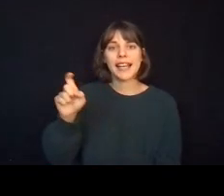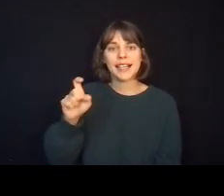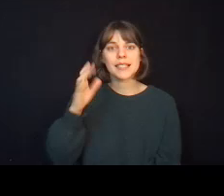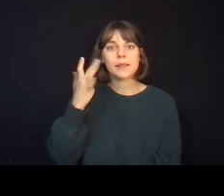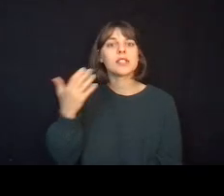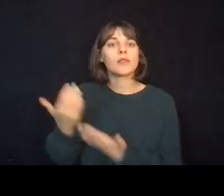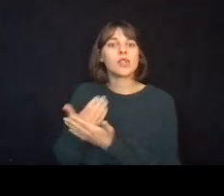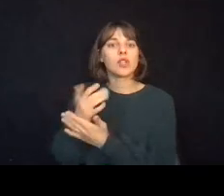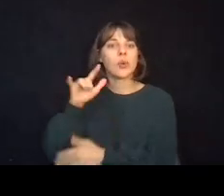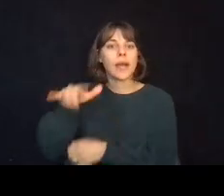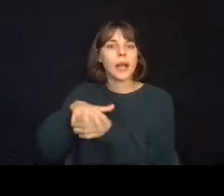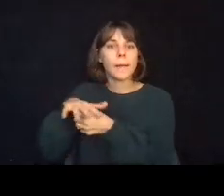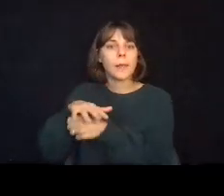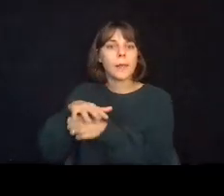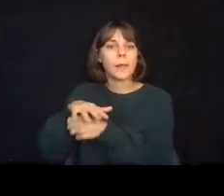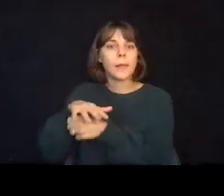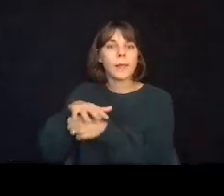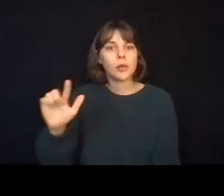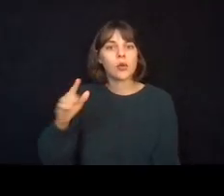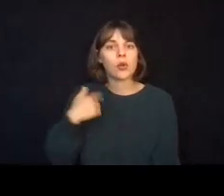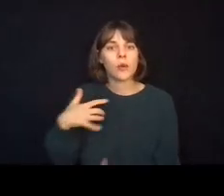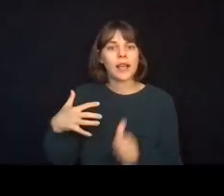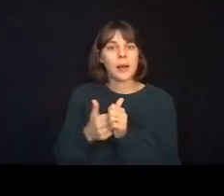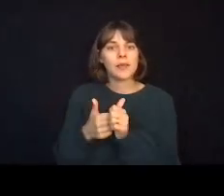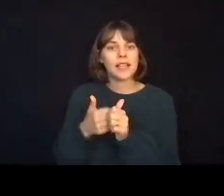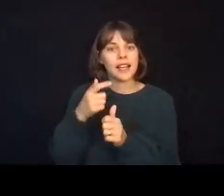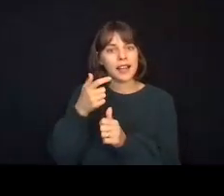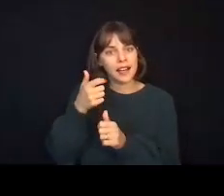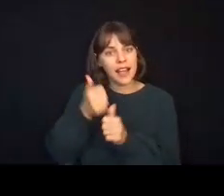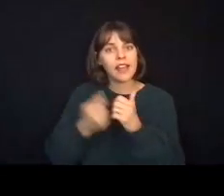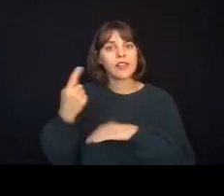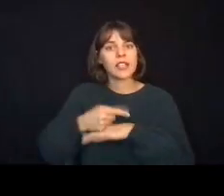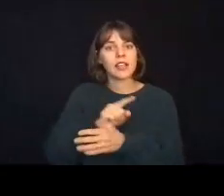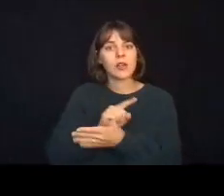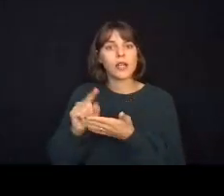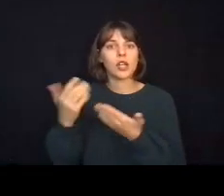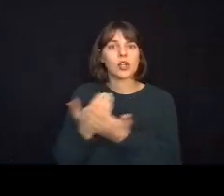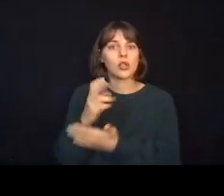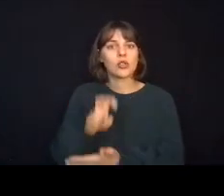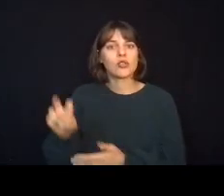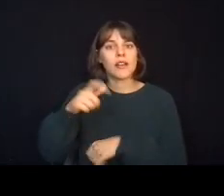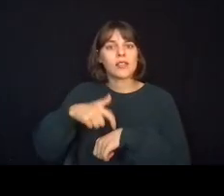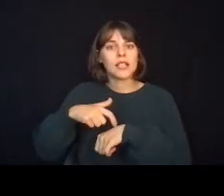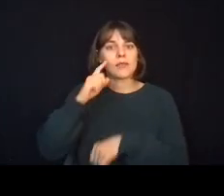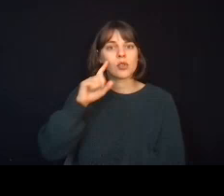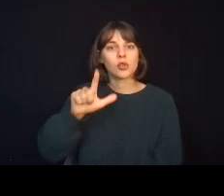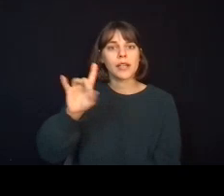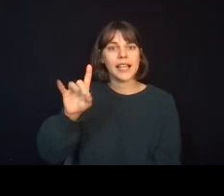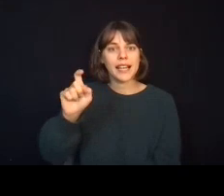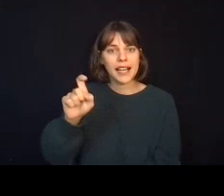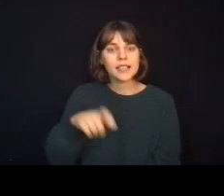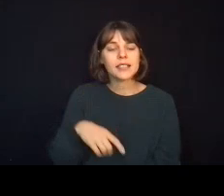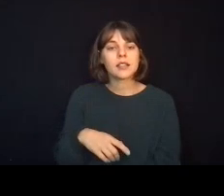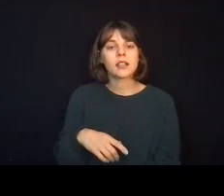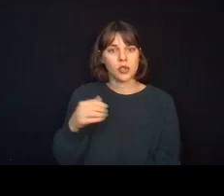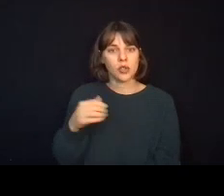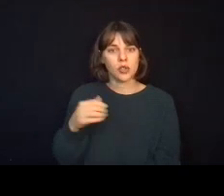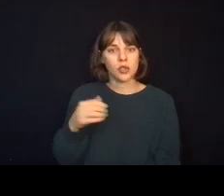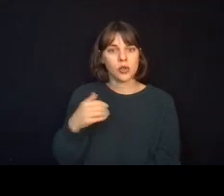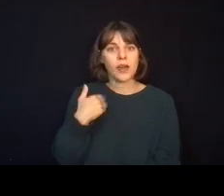terminal there. We updated every day of the week new travel times for the 28X. We do have some